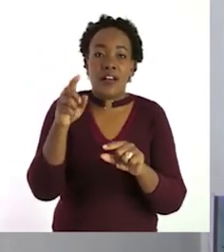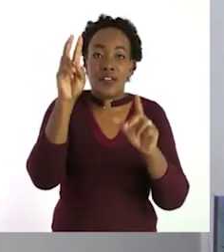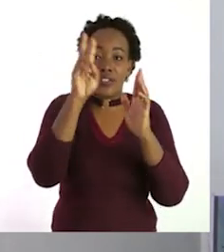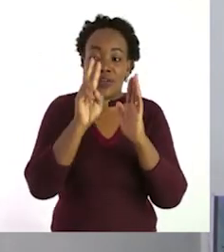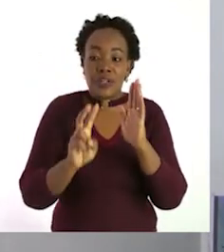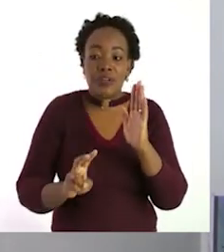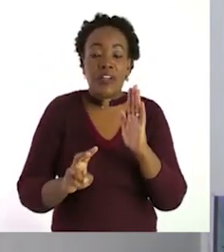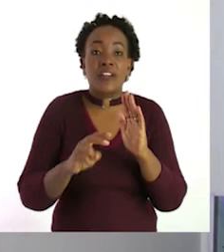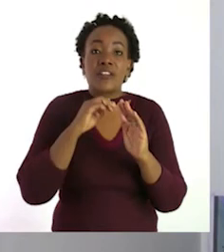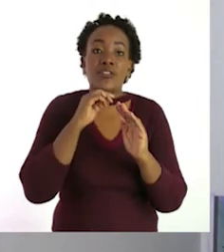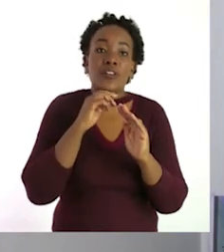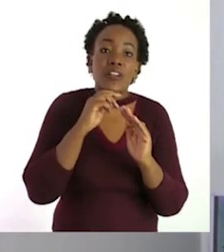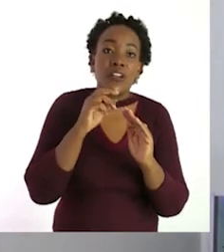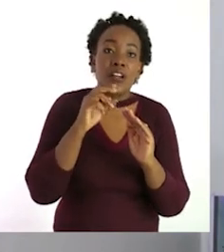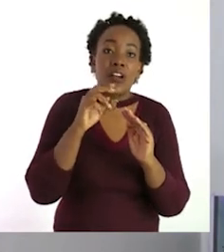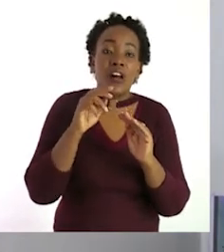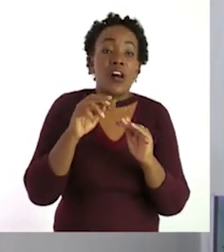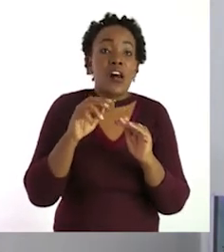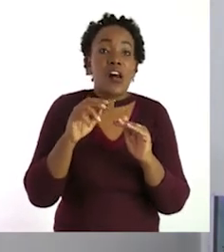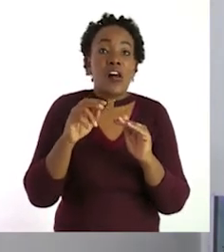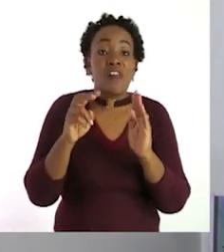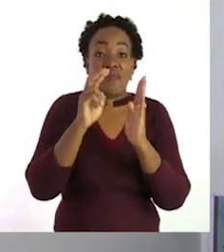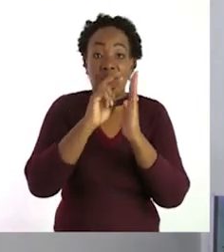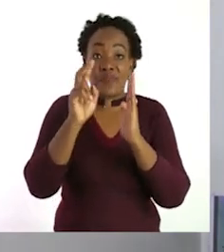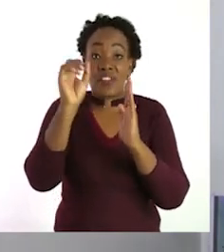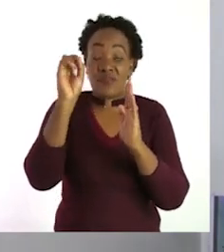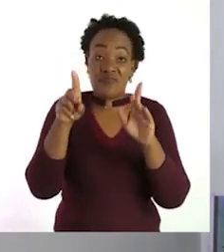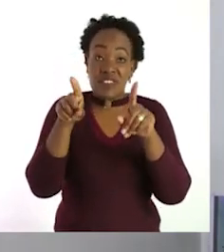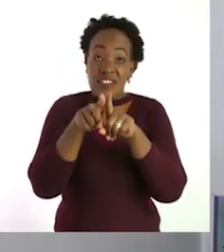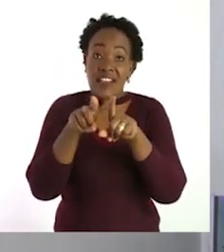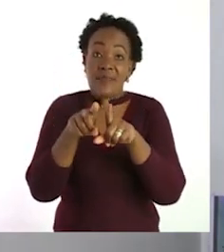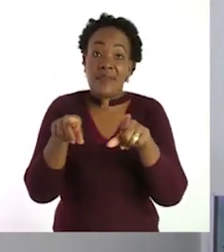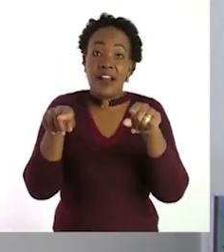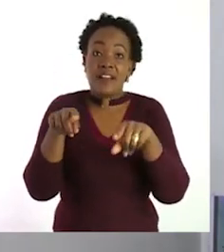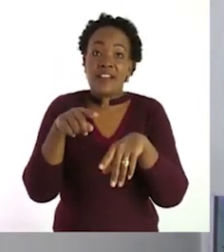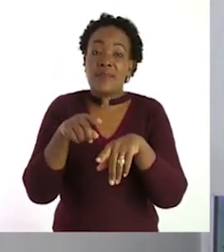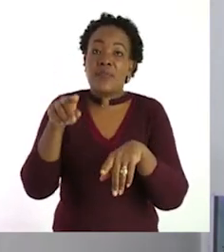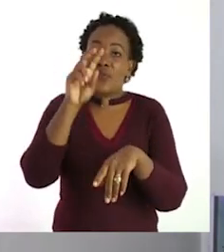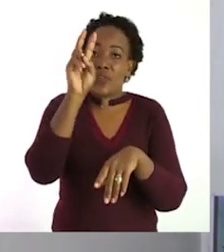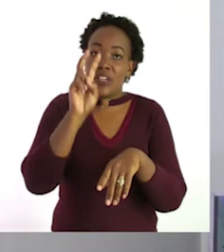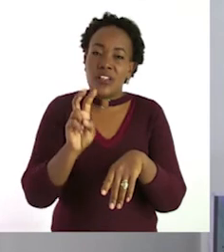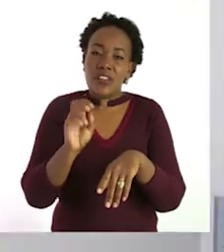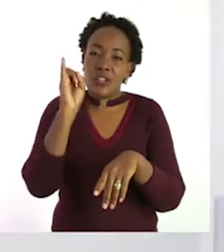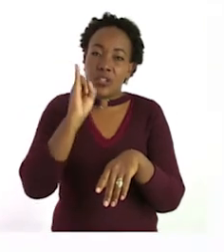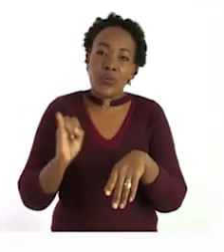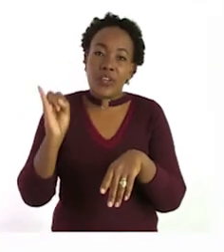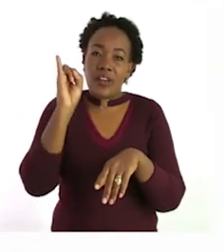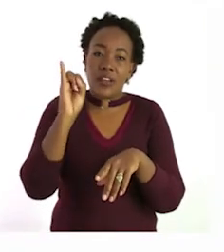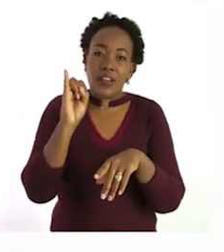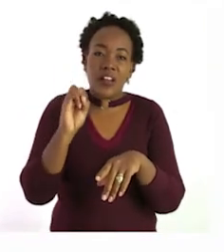And while we are reading, will be drawing the graph. During the holidays